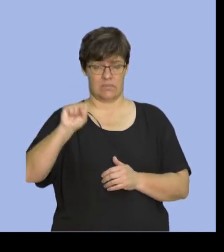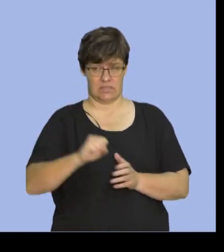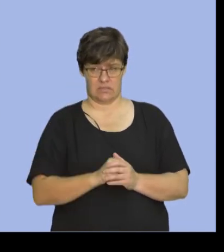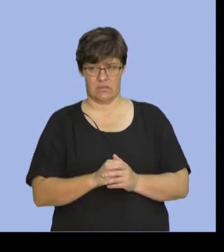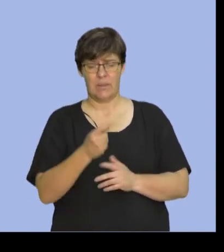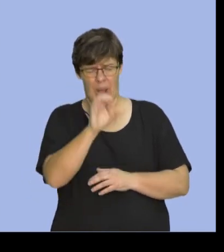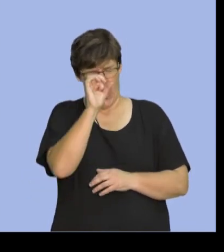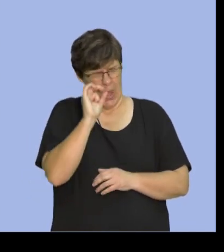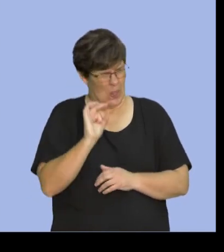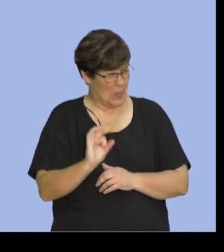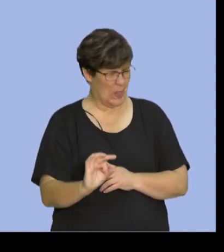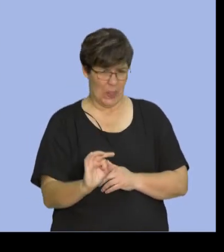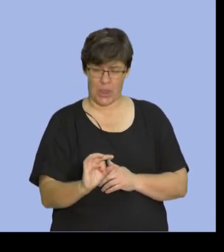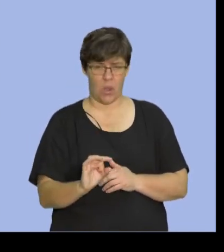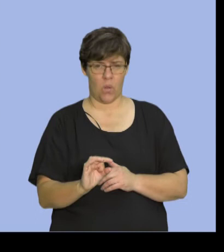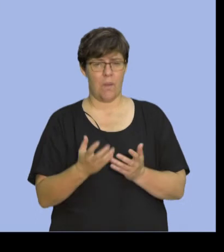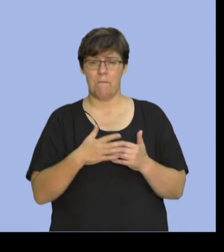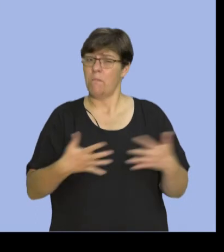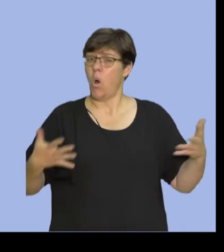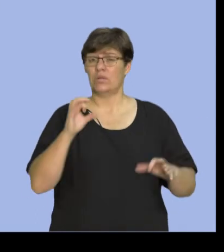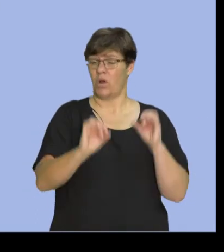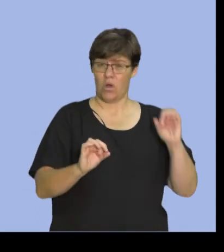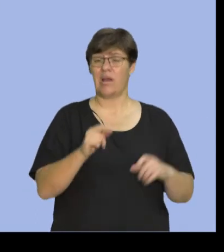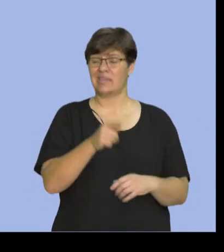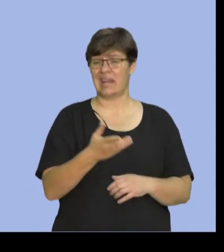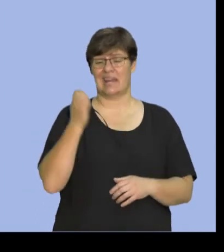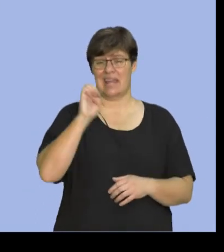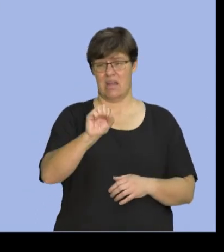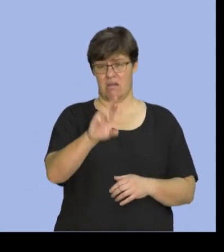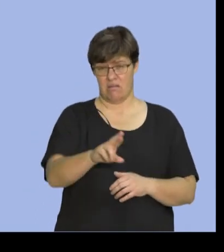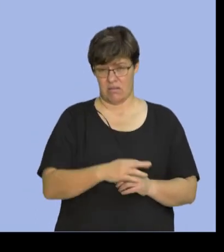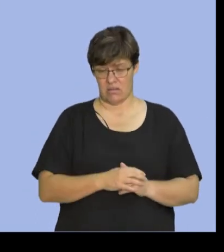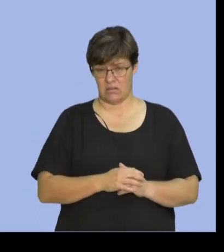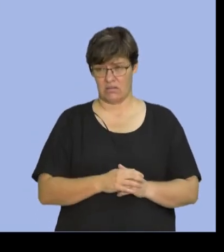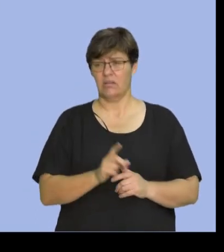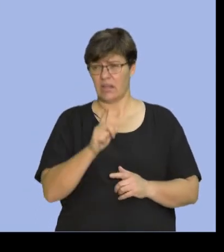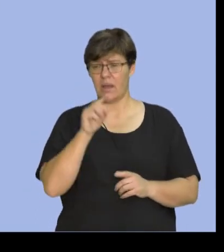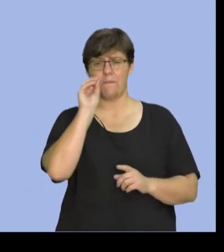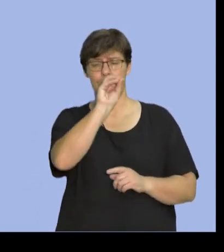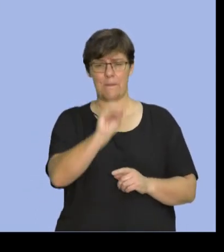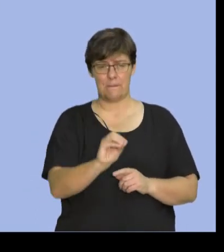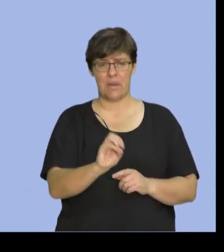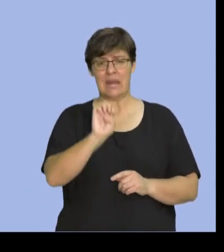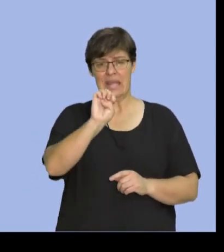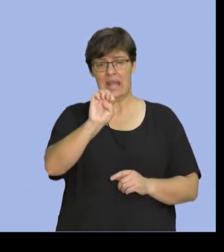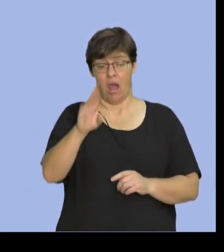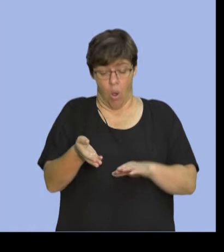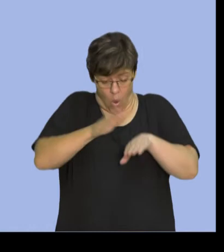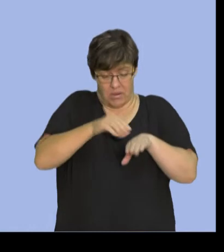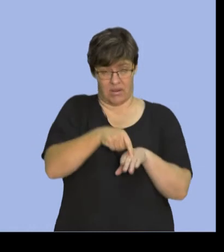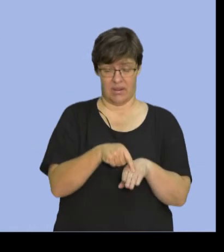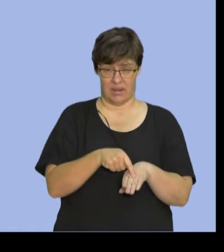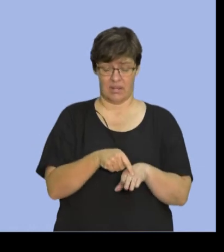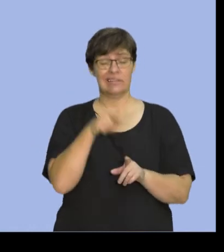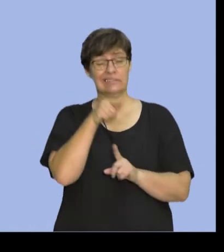small, significantly smaller than the endoplasmic reticulum. They're found dotted on the ER. The endoplasmic